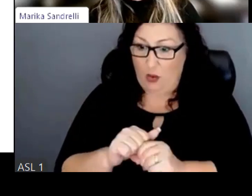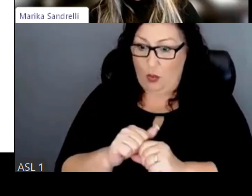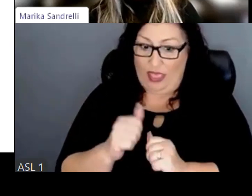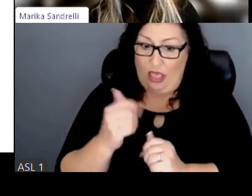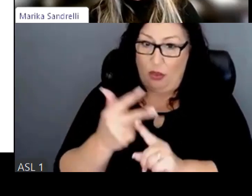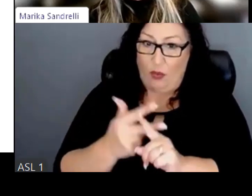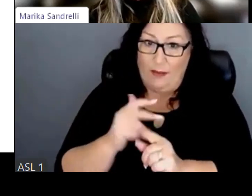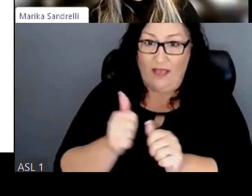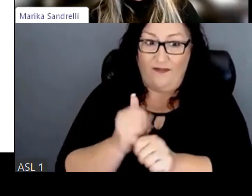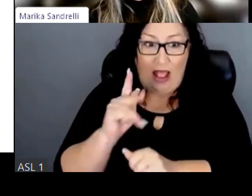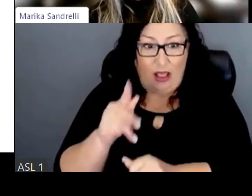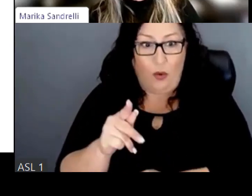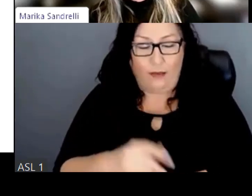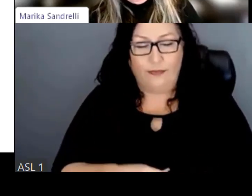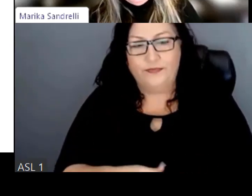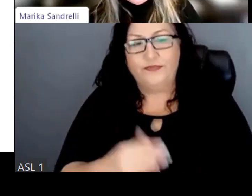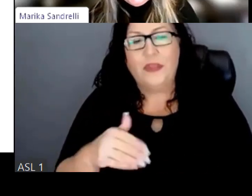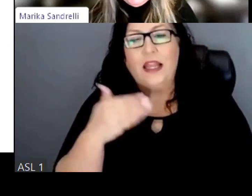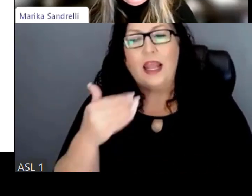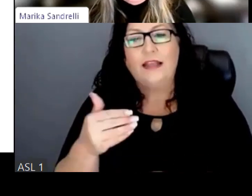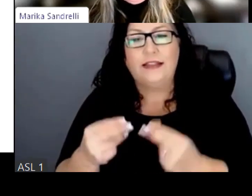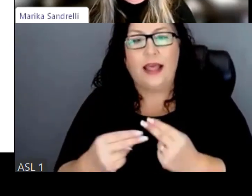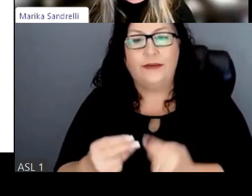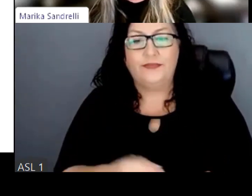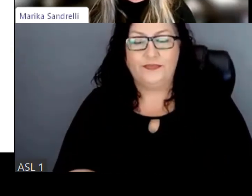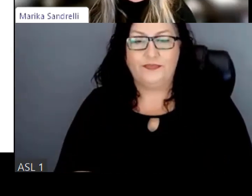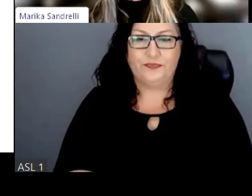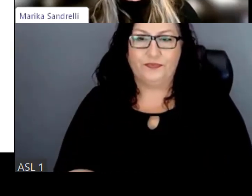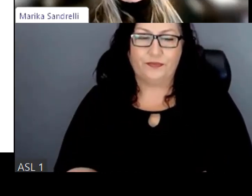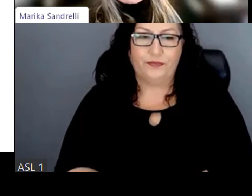with the 3-month follow-up. Next slide.